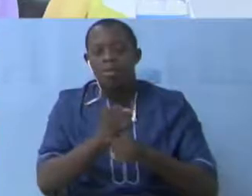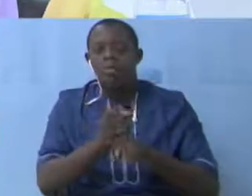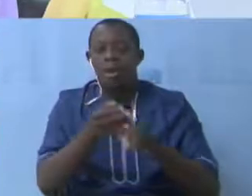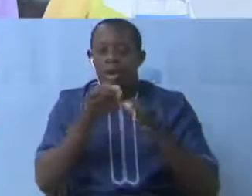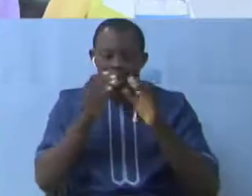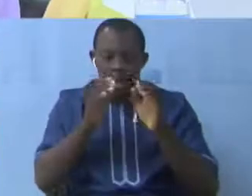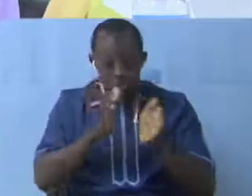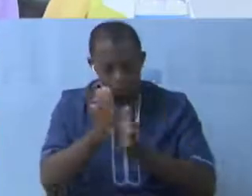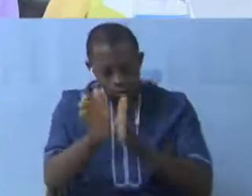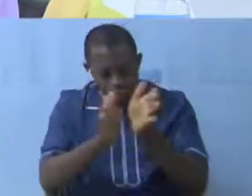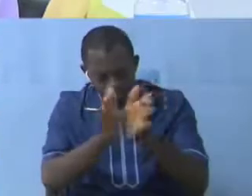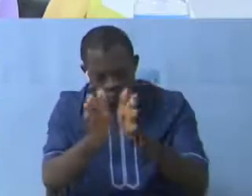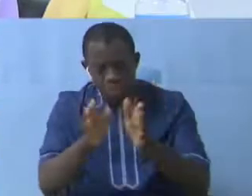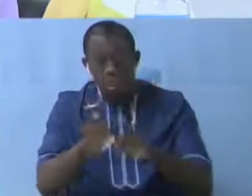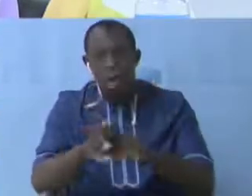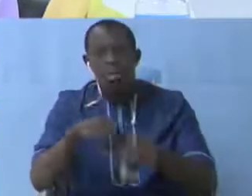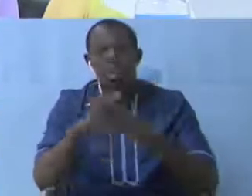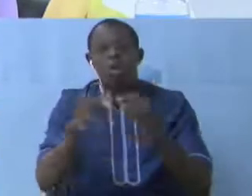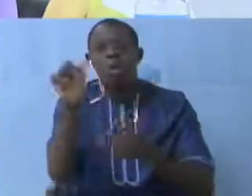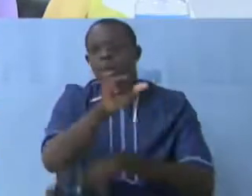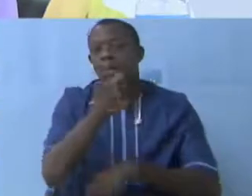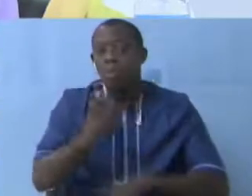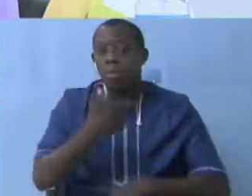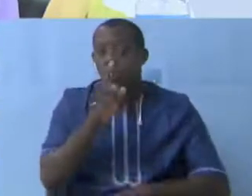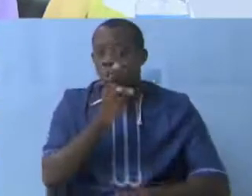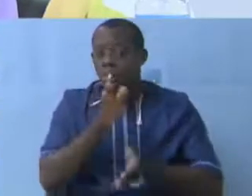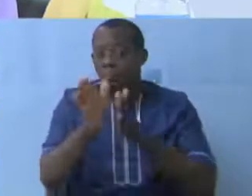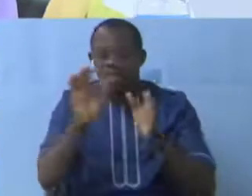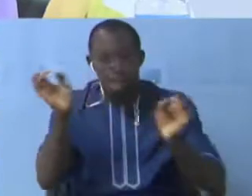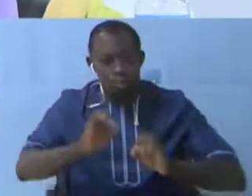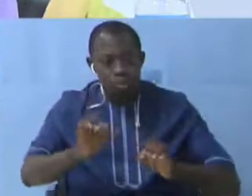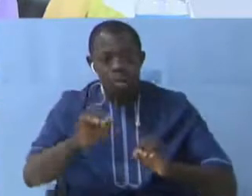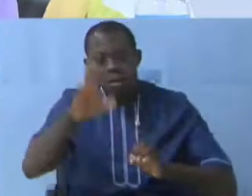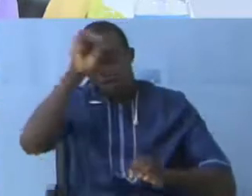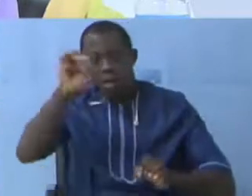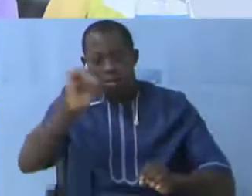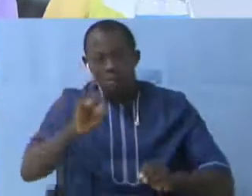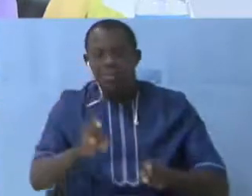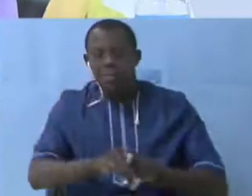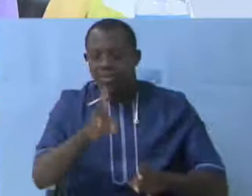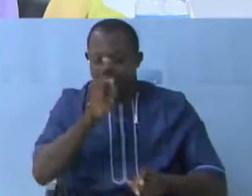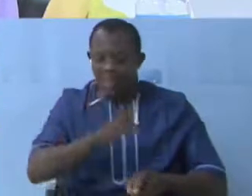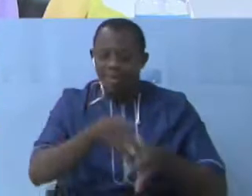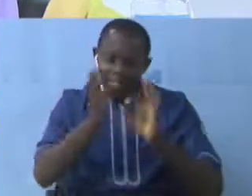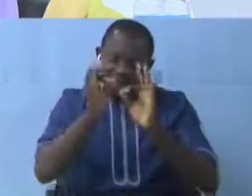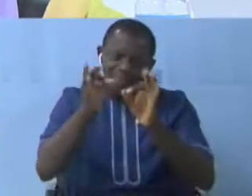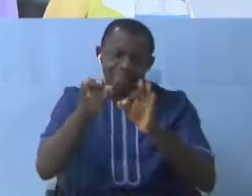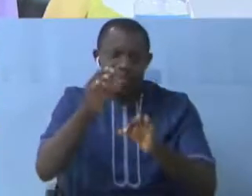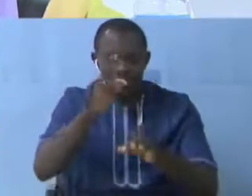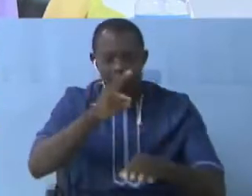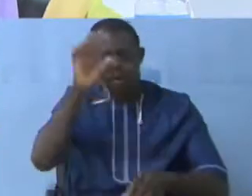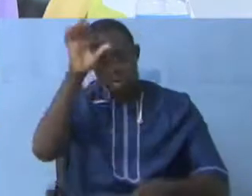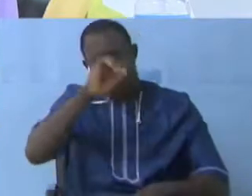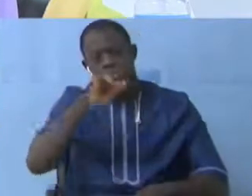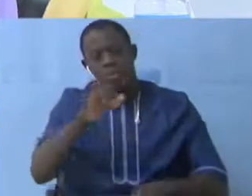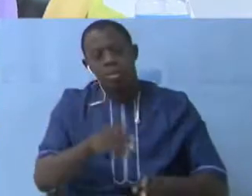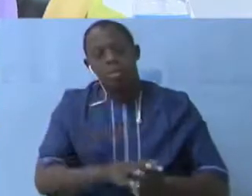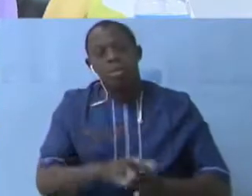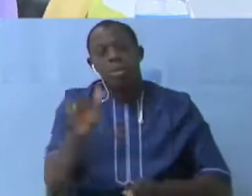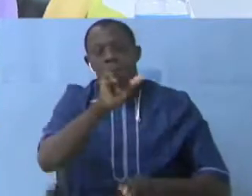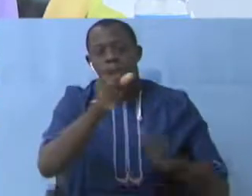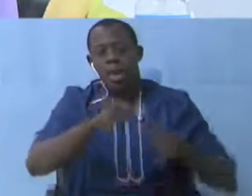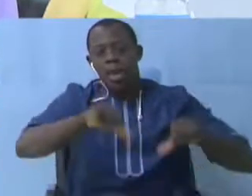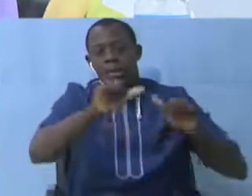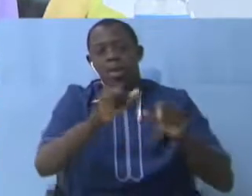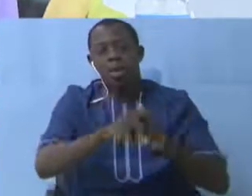people who were not convinced. Ak itamit doon yenn nit ñi nga xam ne ñoom itamit nag dalalu ñoon seen xel. The other bit, when he